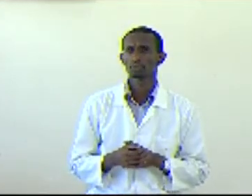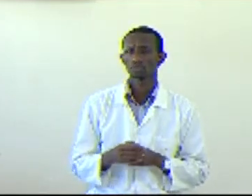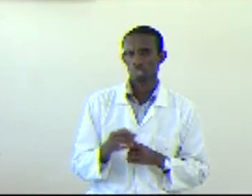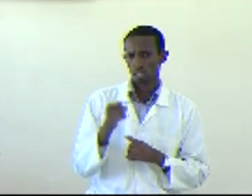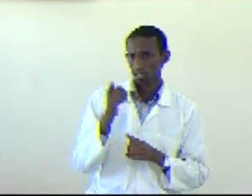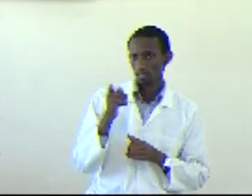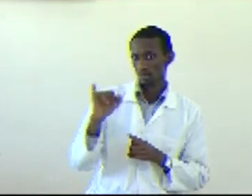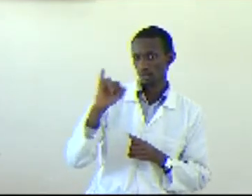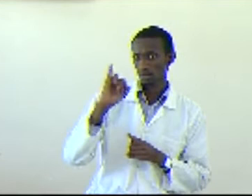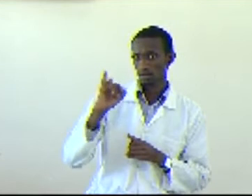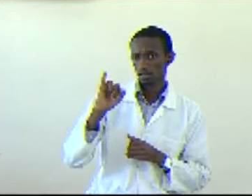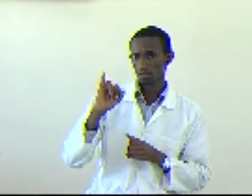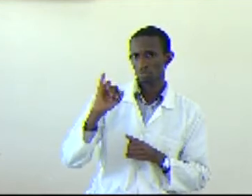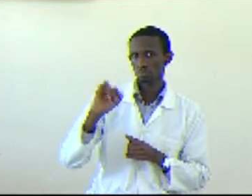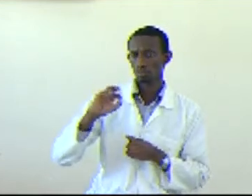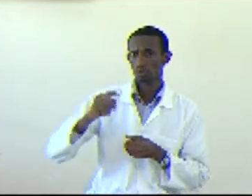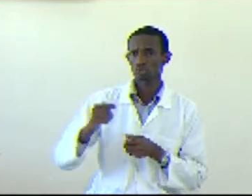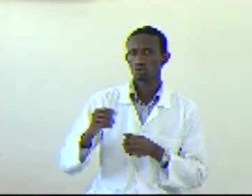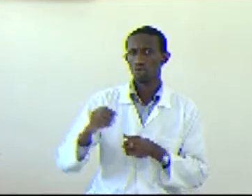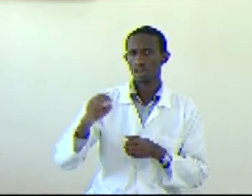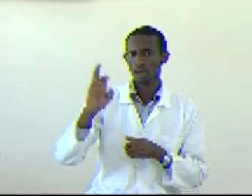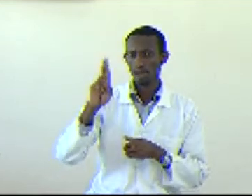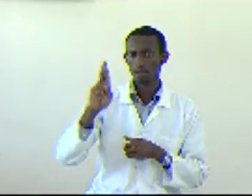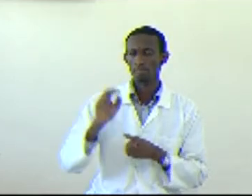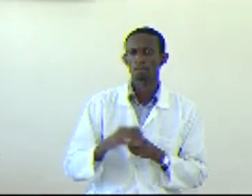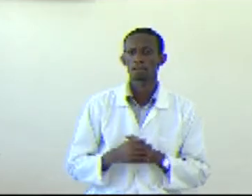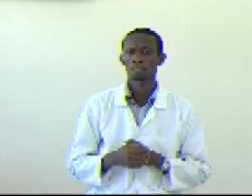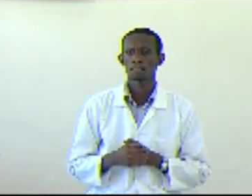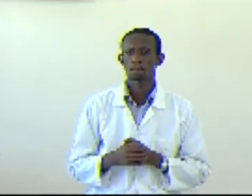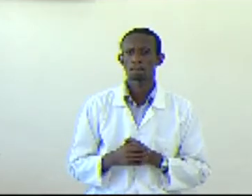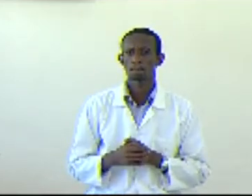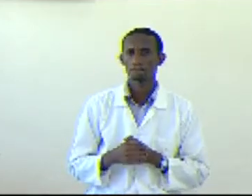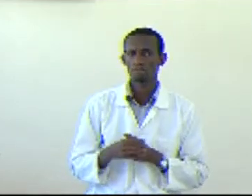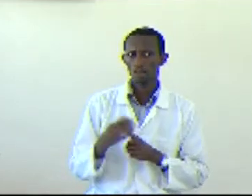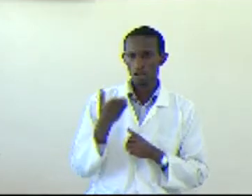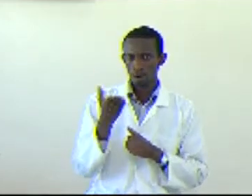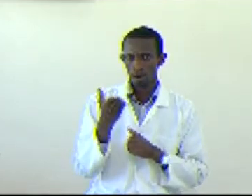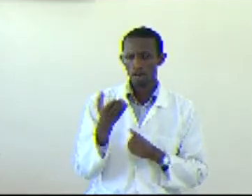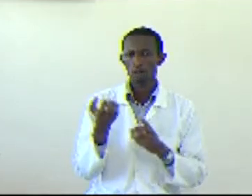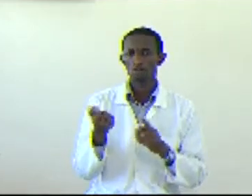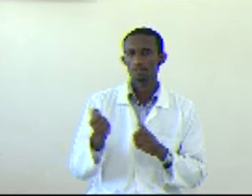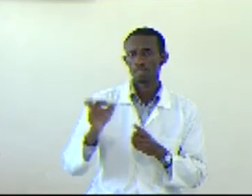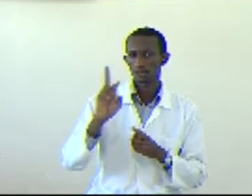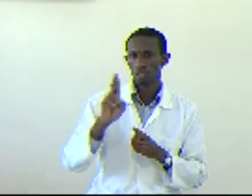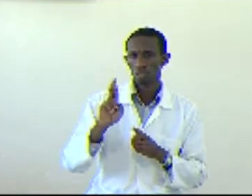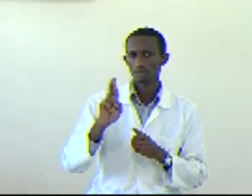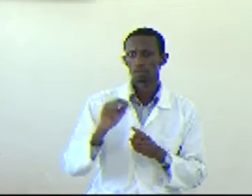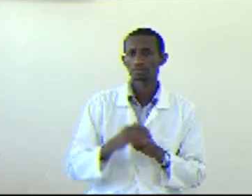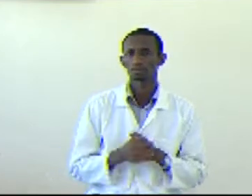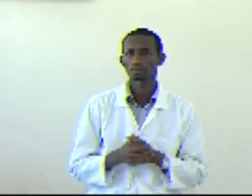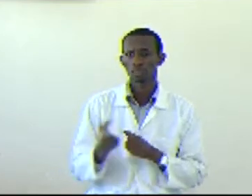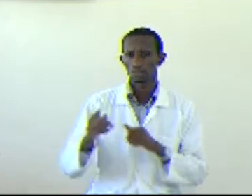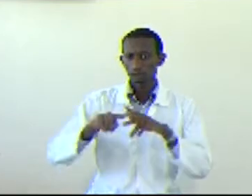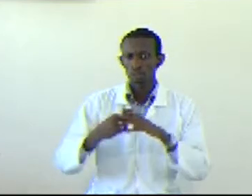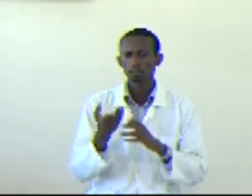say that. No. So even if we are saying here we have L, but of course, let's start by